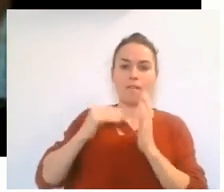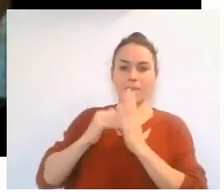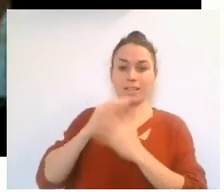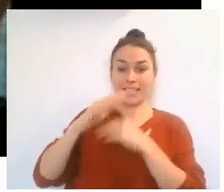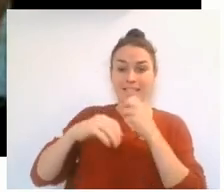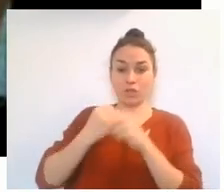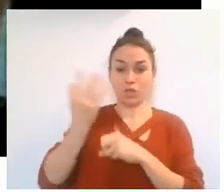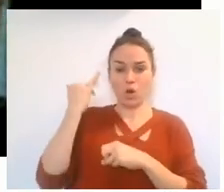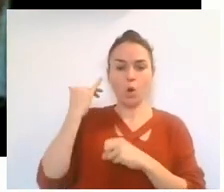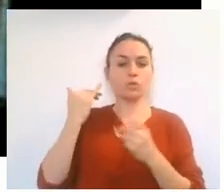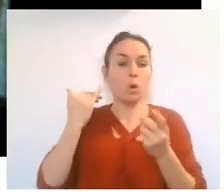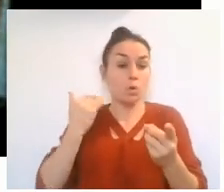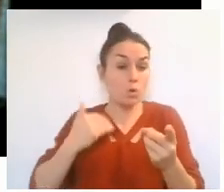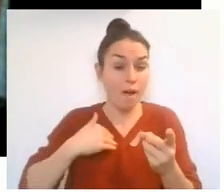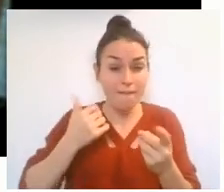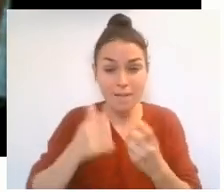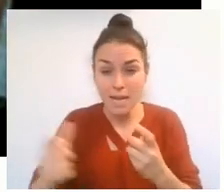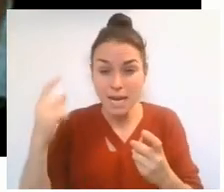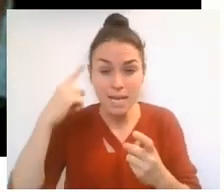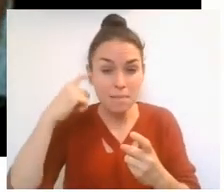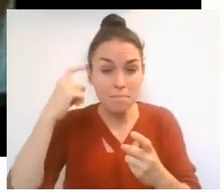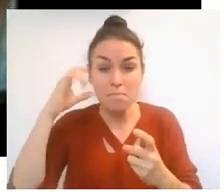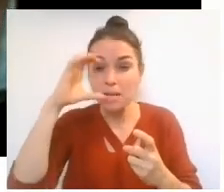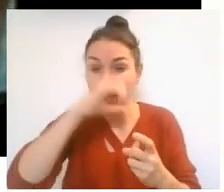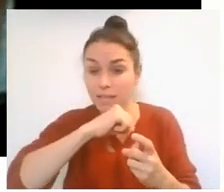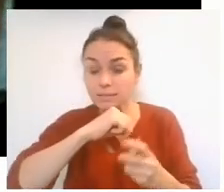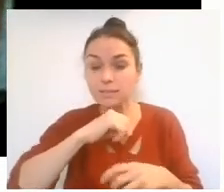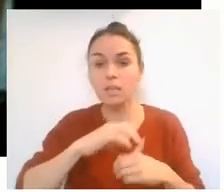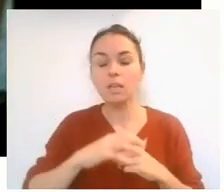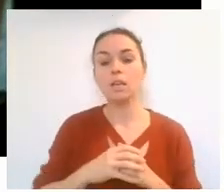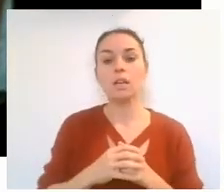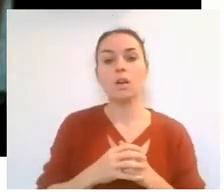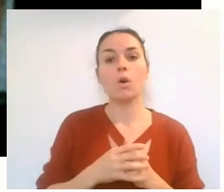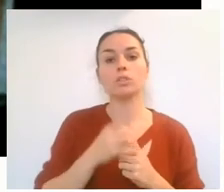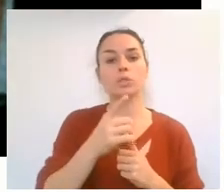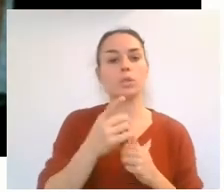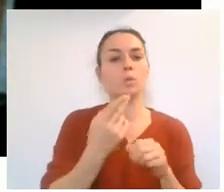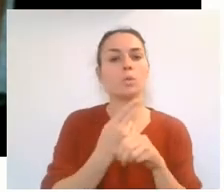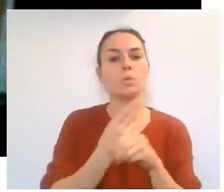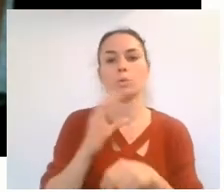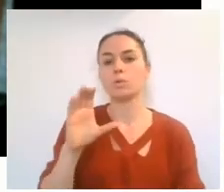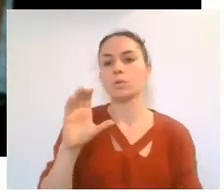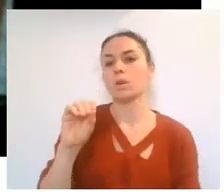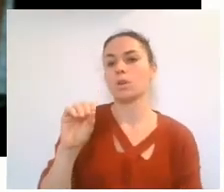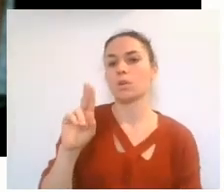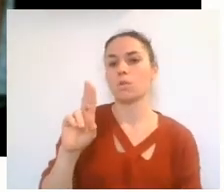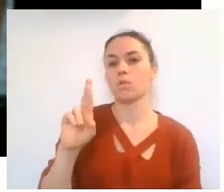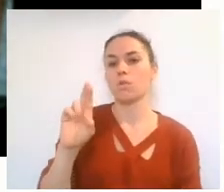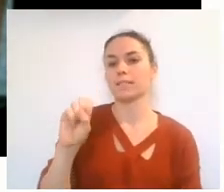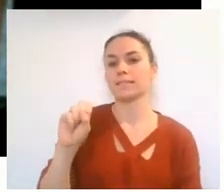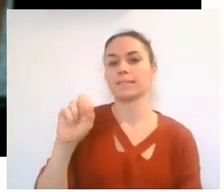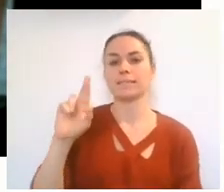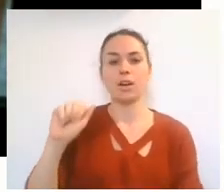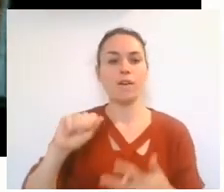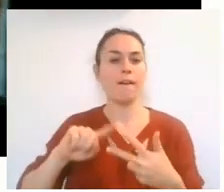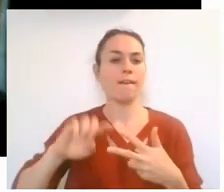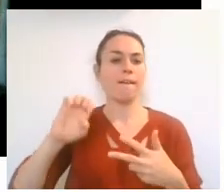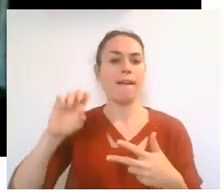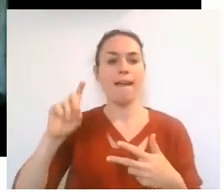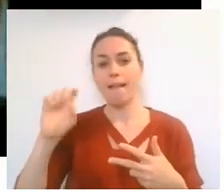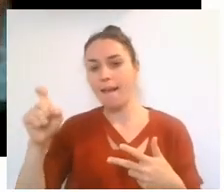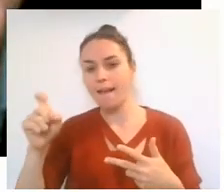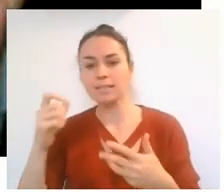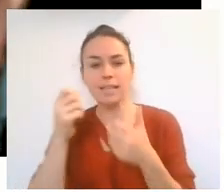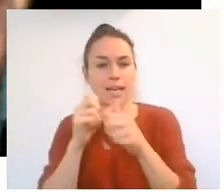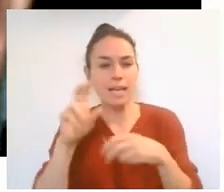distances? Do you offer any courses on learning platforms like Coursera, edX, or FutureLearn? I would love to take online courses from you. You are a